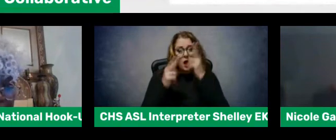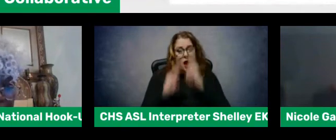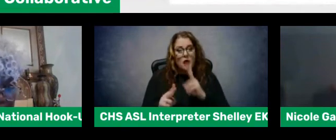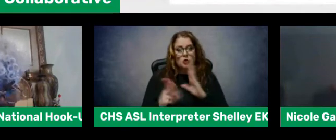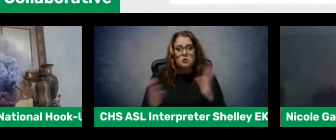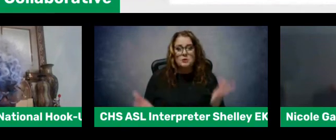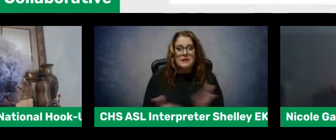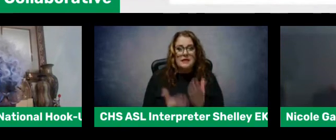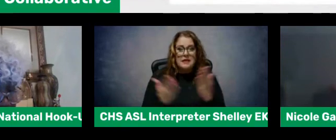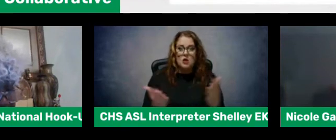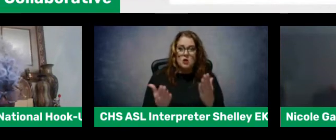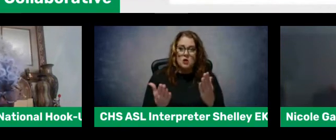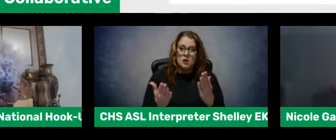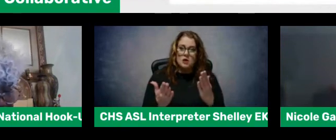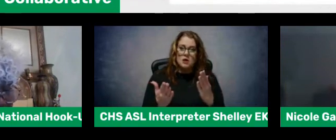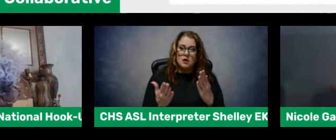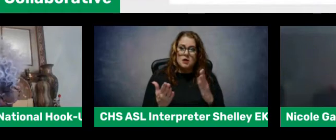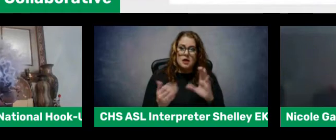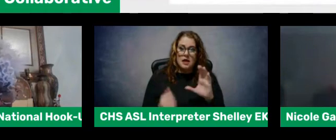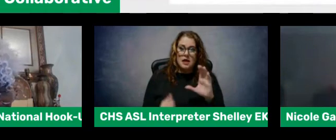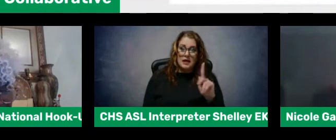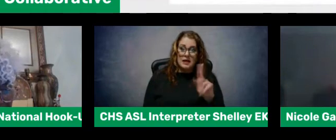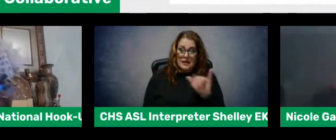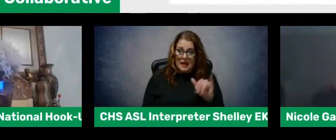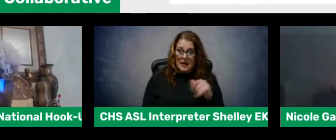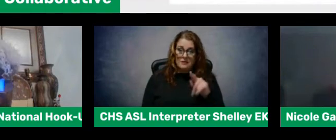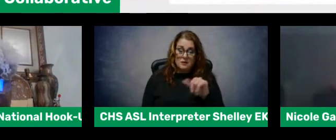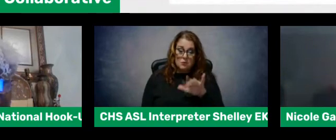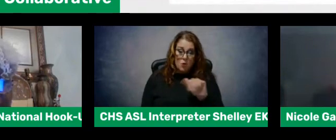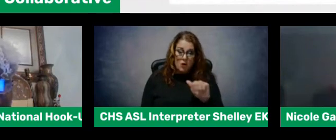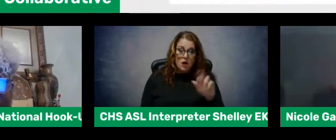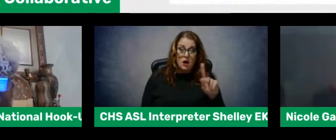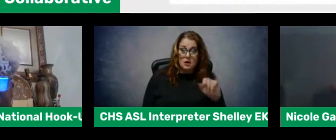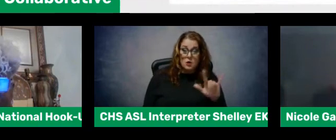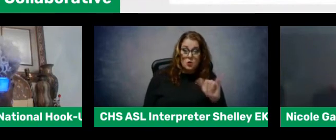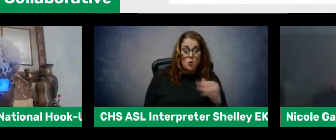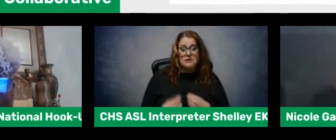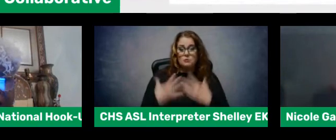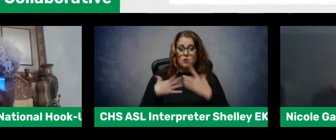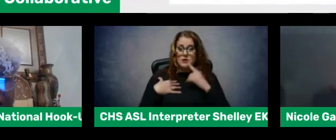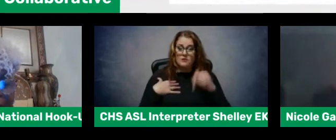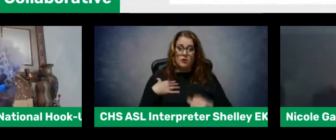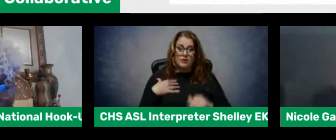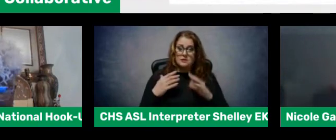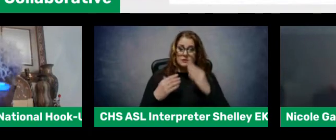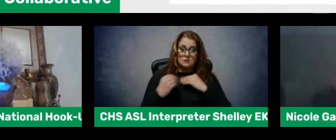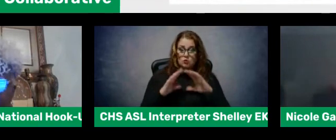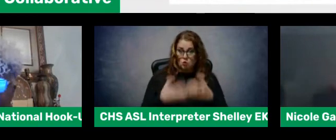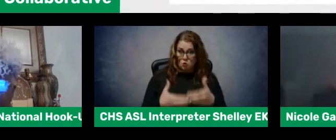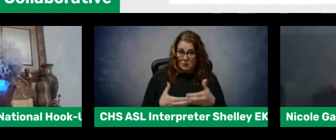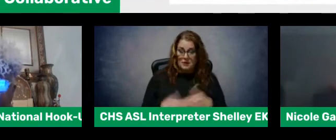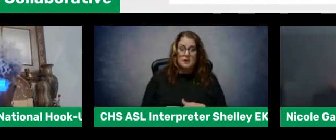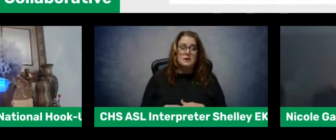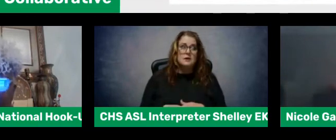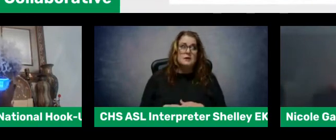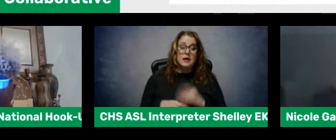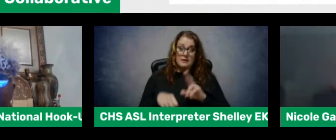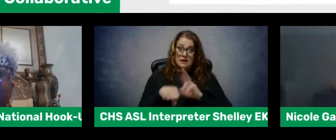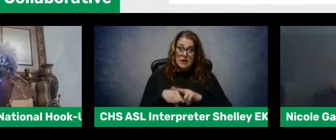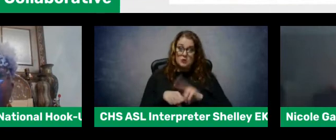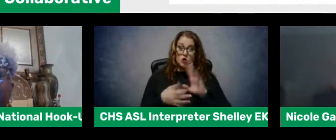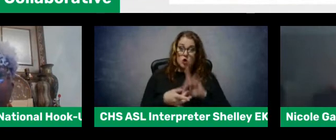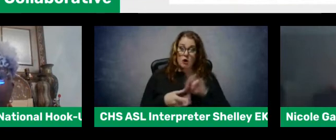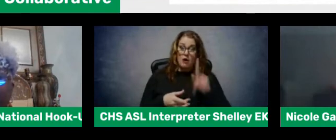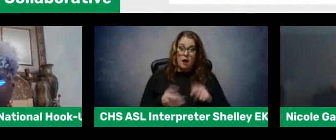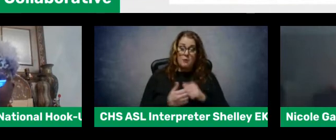here. And Kathy Pecora and Nicole has been a great inspiration for this food. The National Hookup of Black